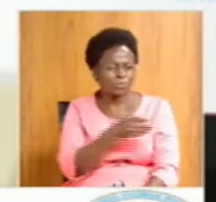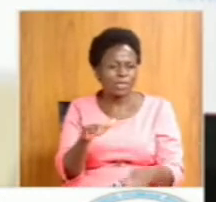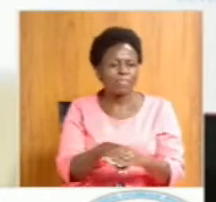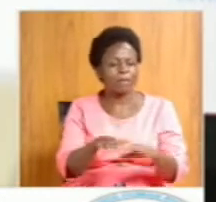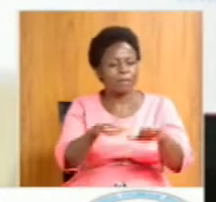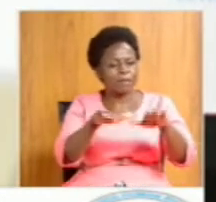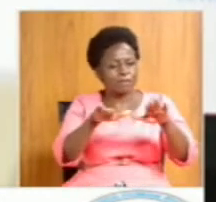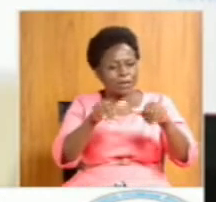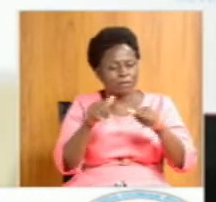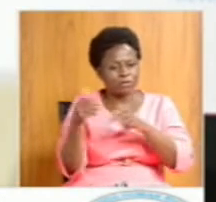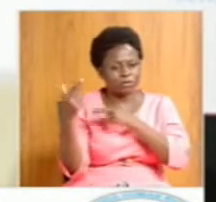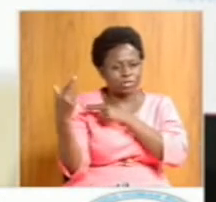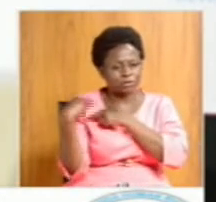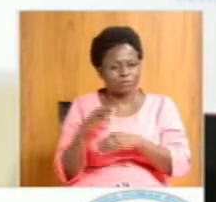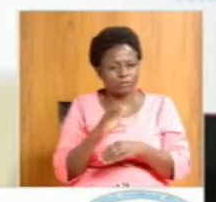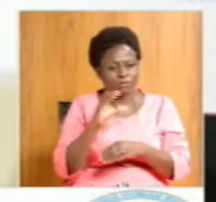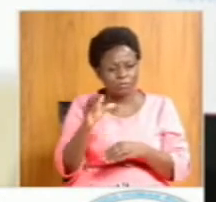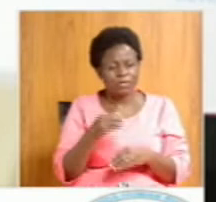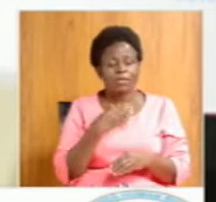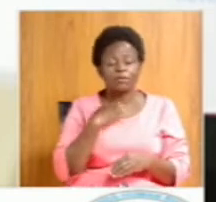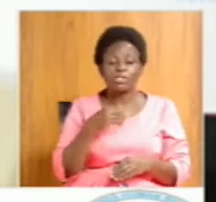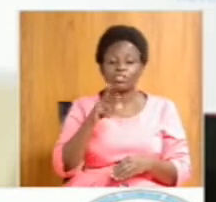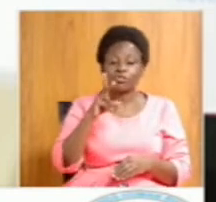allocation is more interested in 200 million shillings for